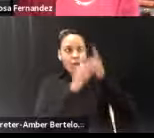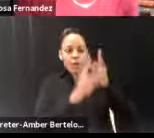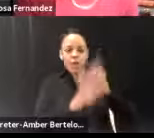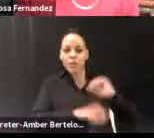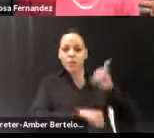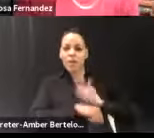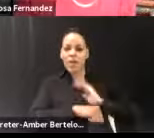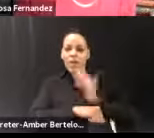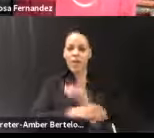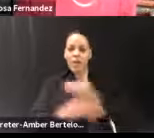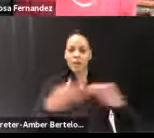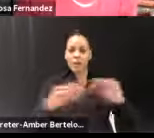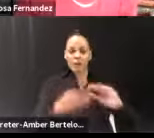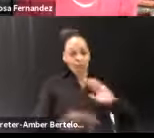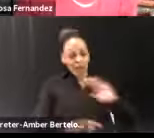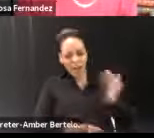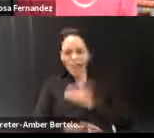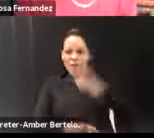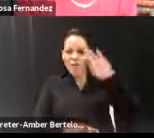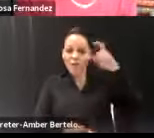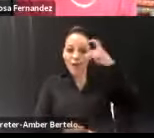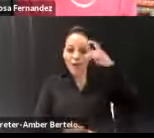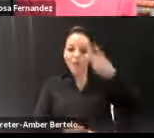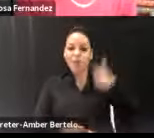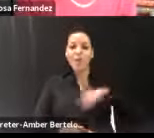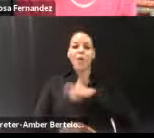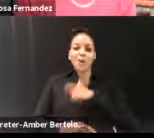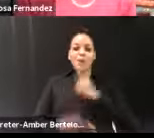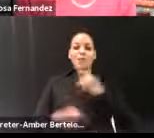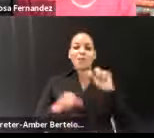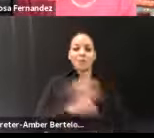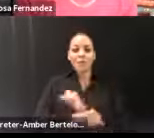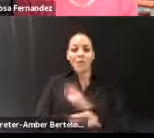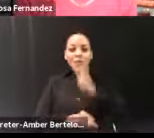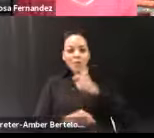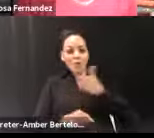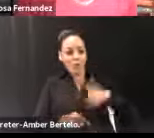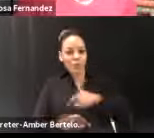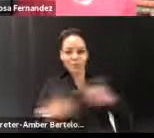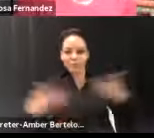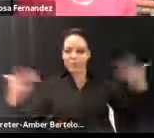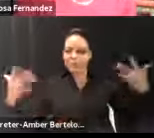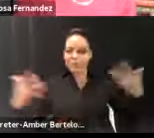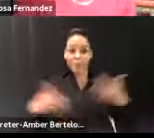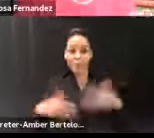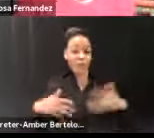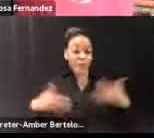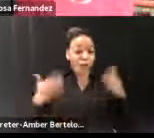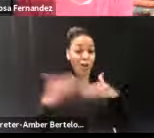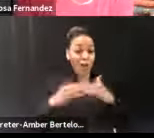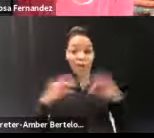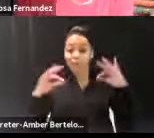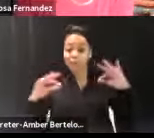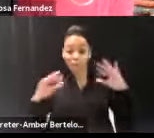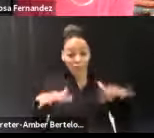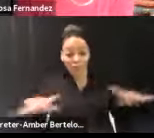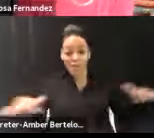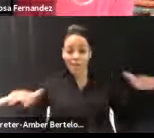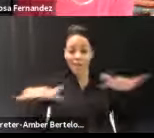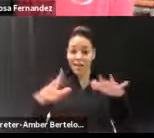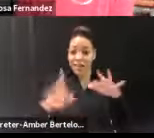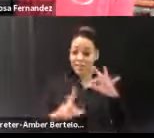is our Bronx. We be who we are and we be who we be, and it's all good in the hood, except when you try